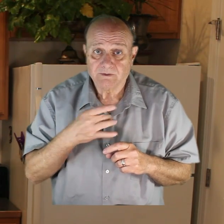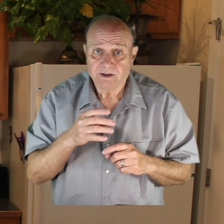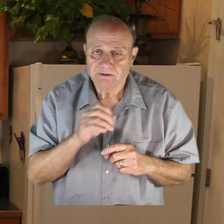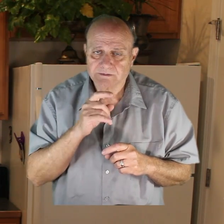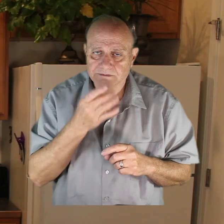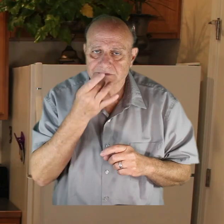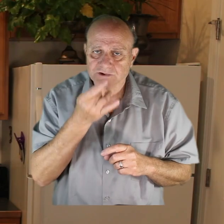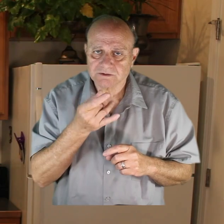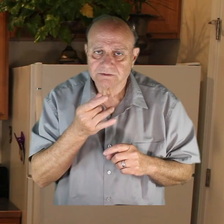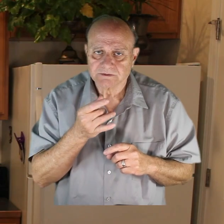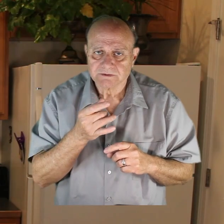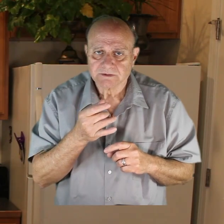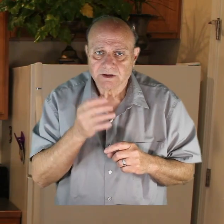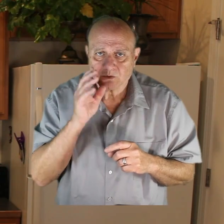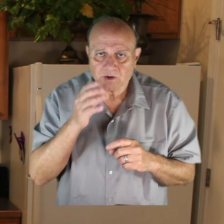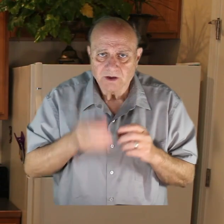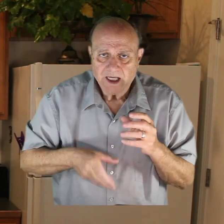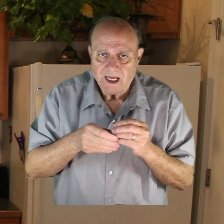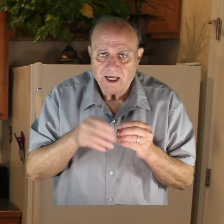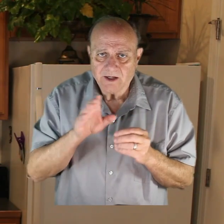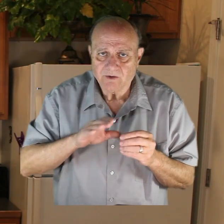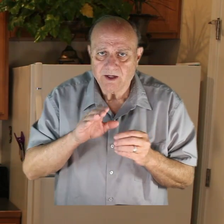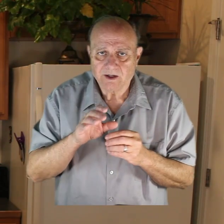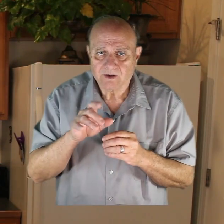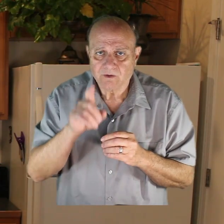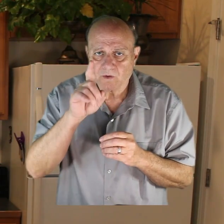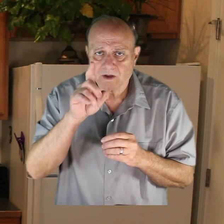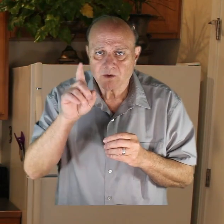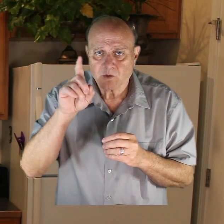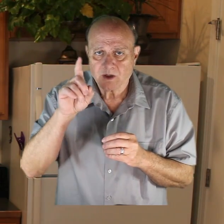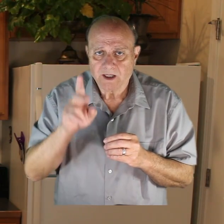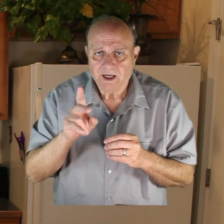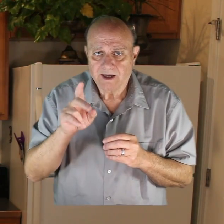really delightful. I'm going to be adding about 1.5 teaspoons.